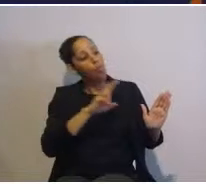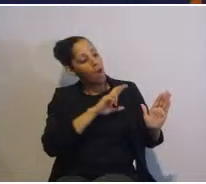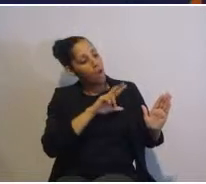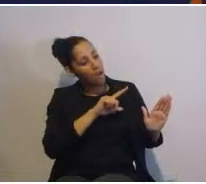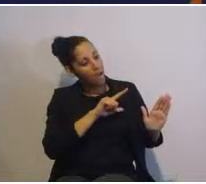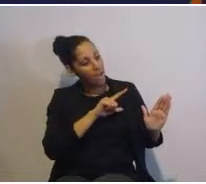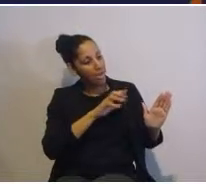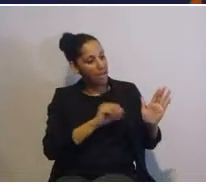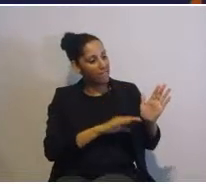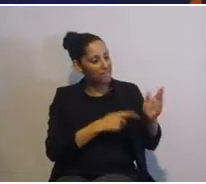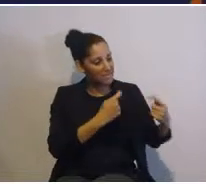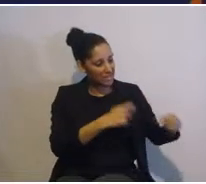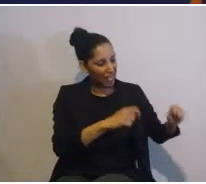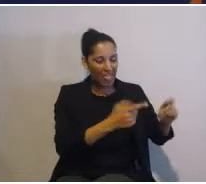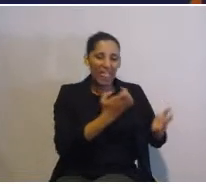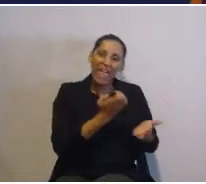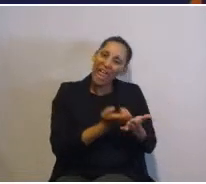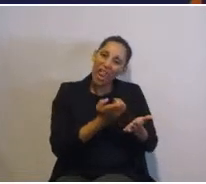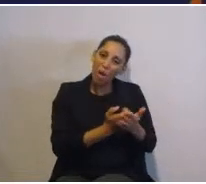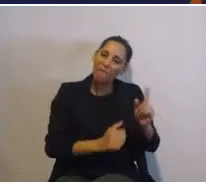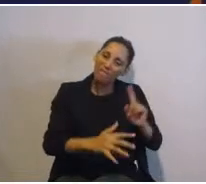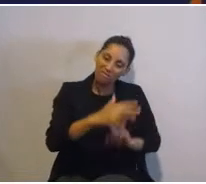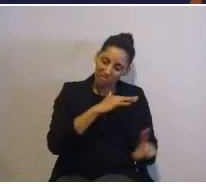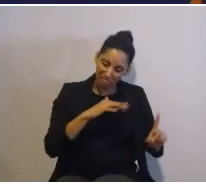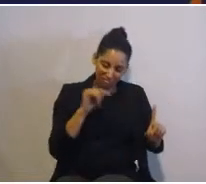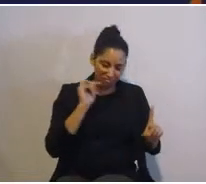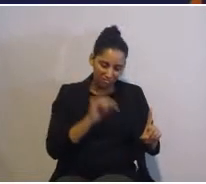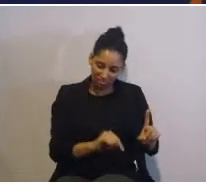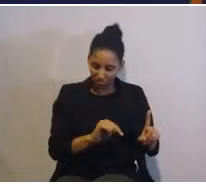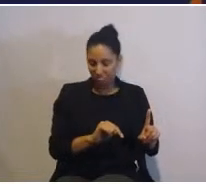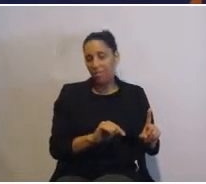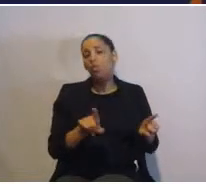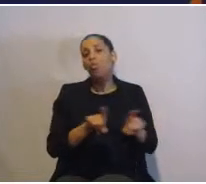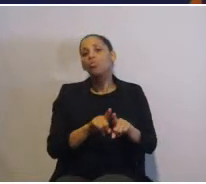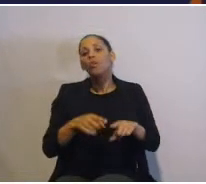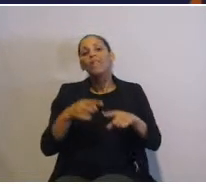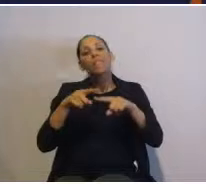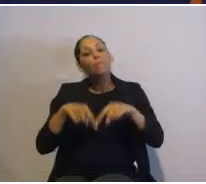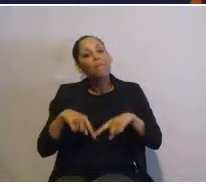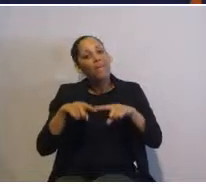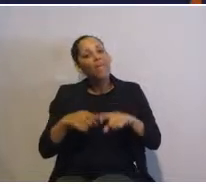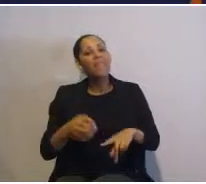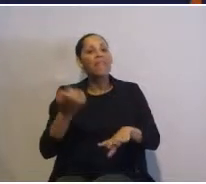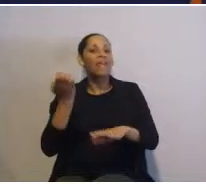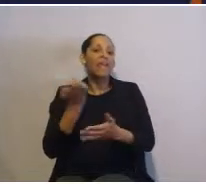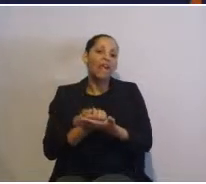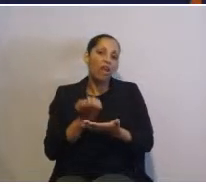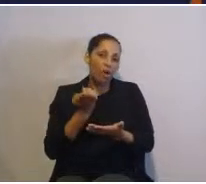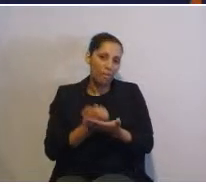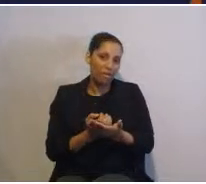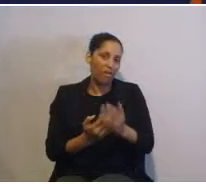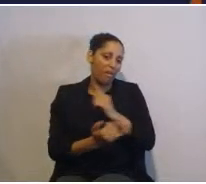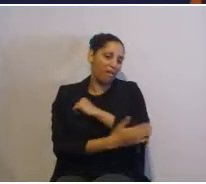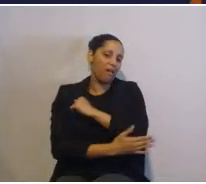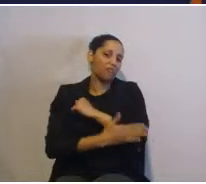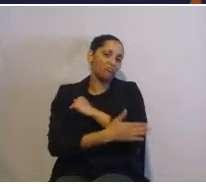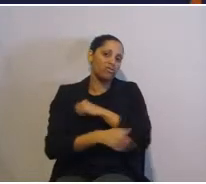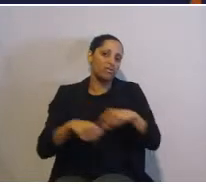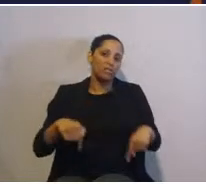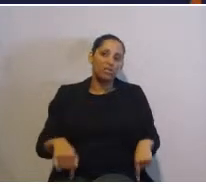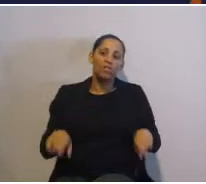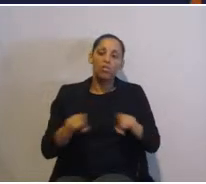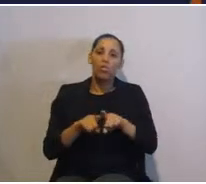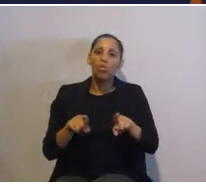the economic factors, and it is dependent on the economy of the country. It would depend on the